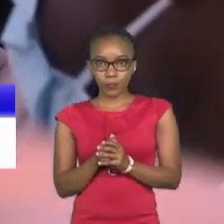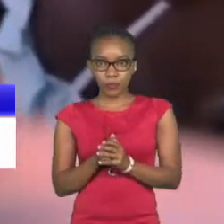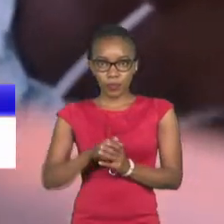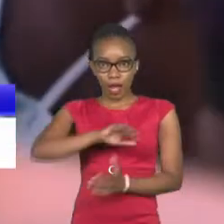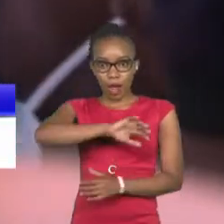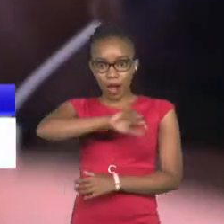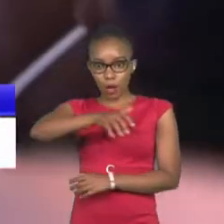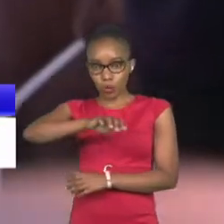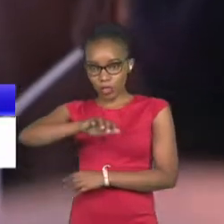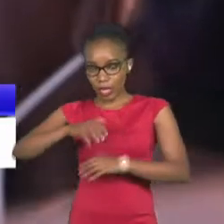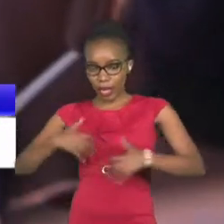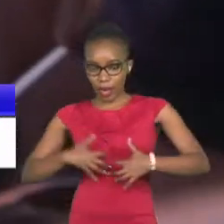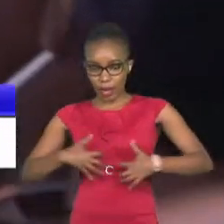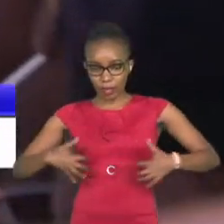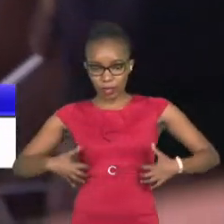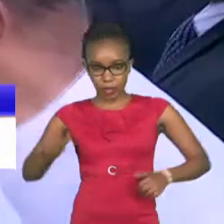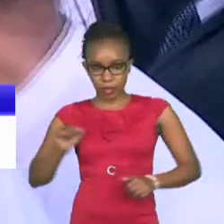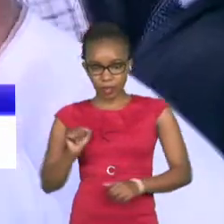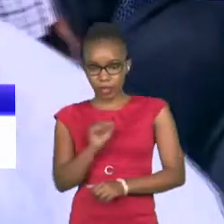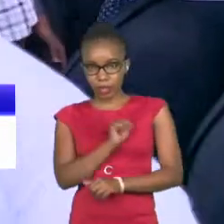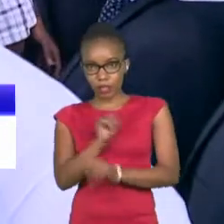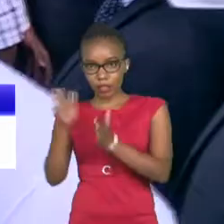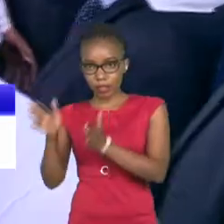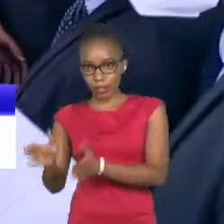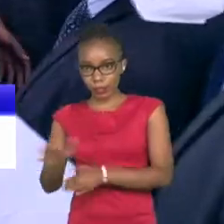kaunti ya Garissa kama seneta wao.